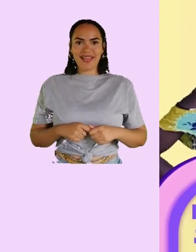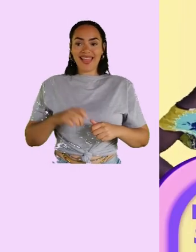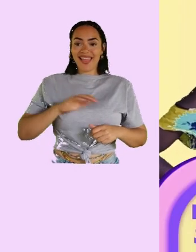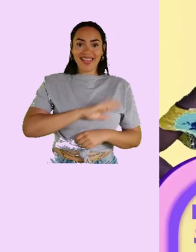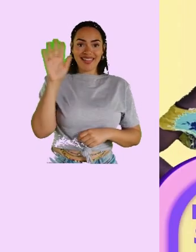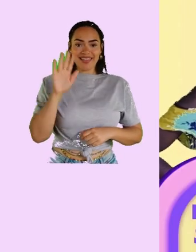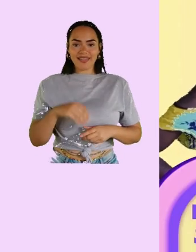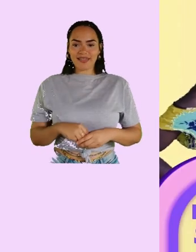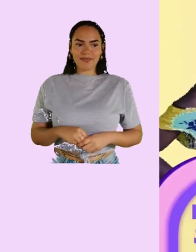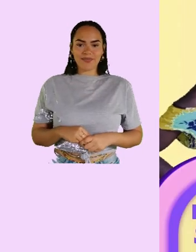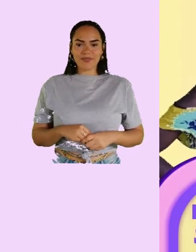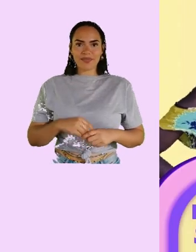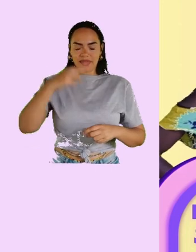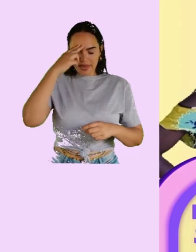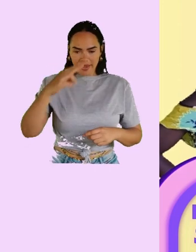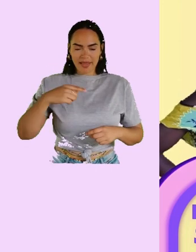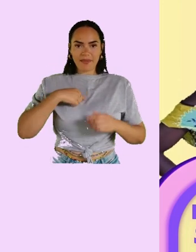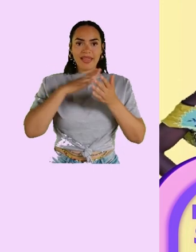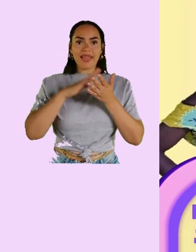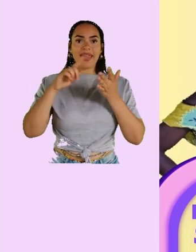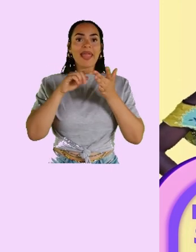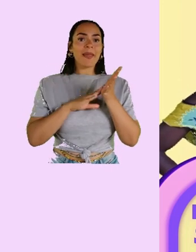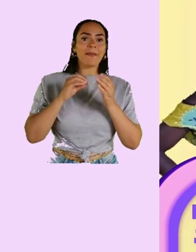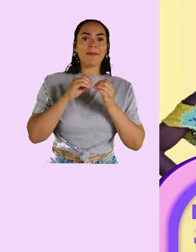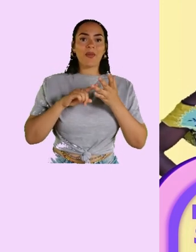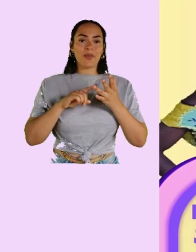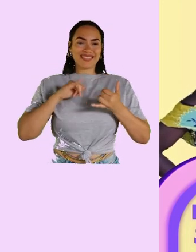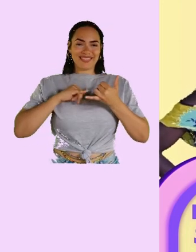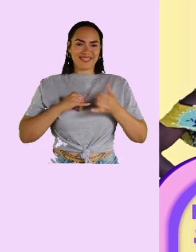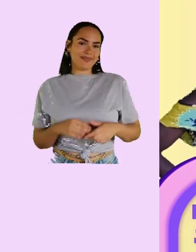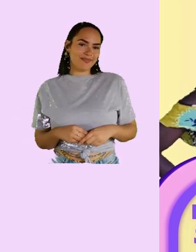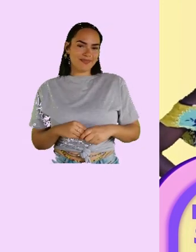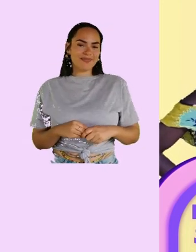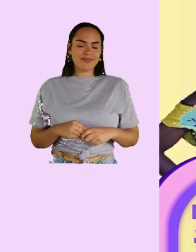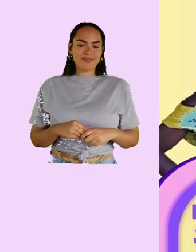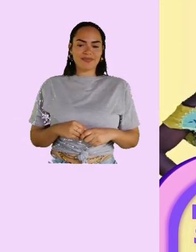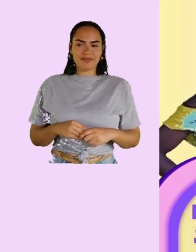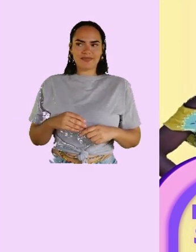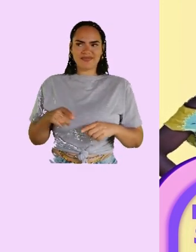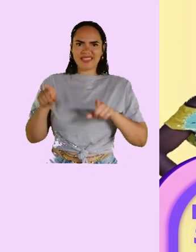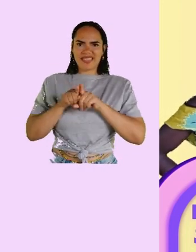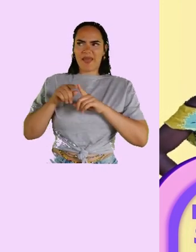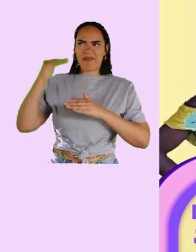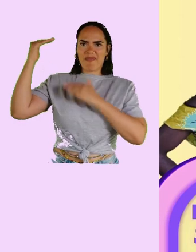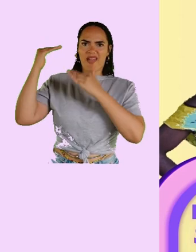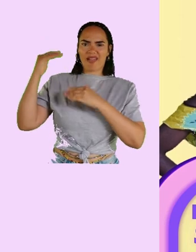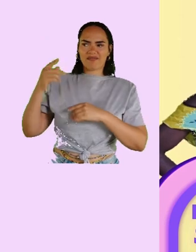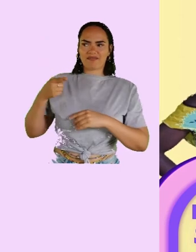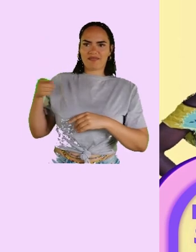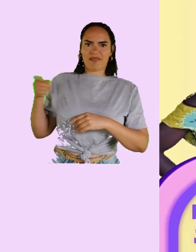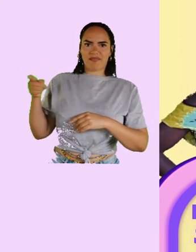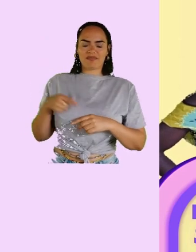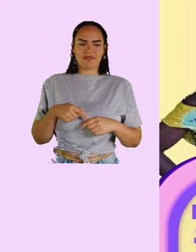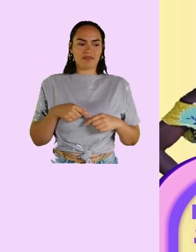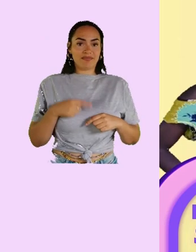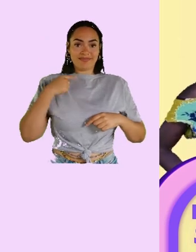everyone, my name is Himbo Samiir. And I am the same height as everyone else. I'm also